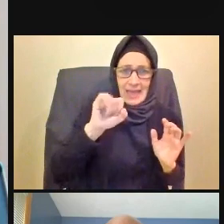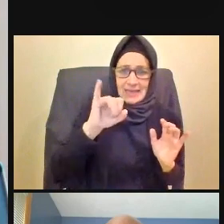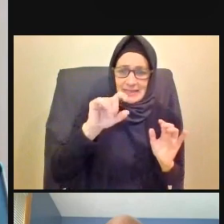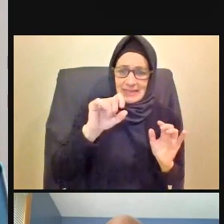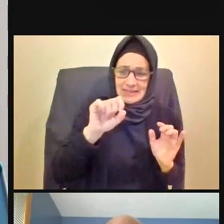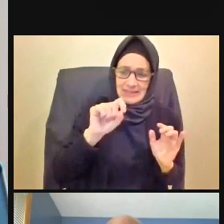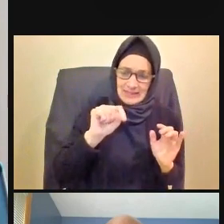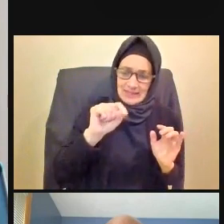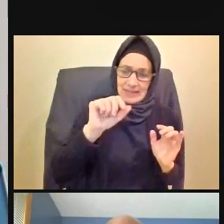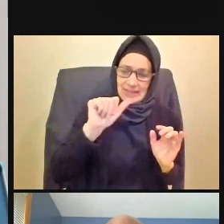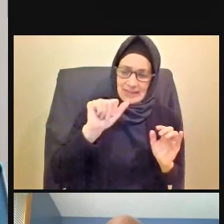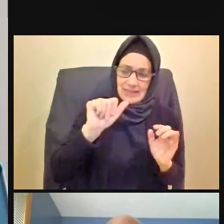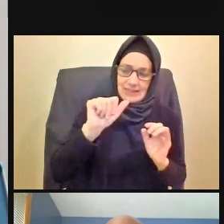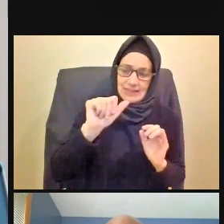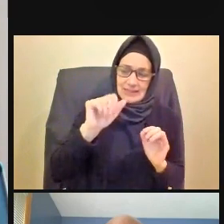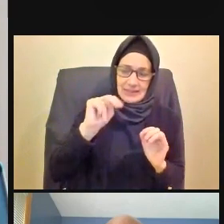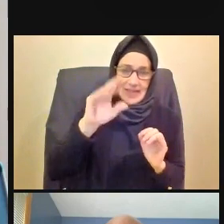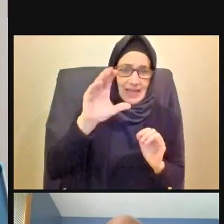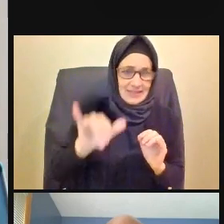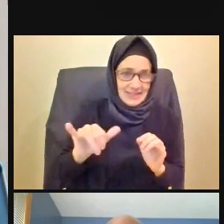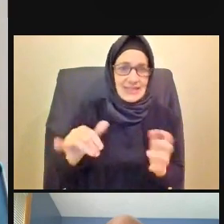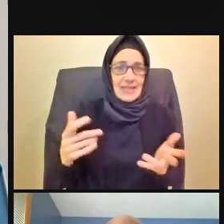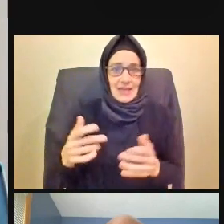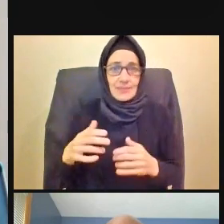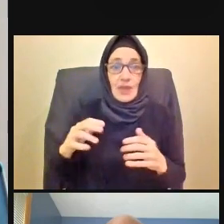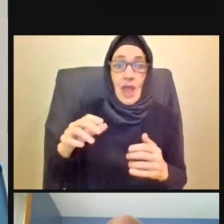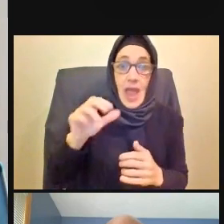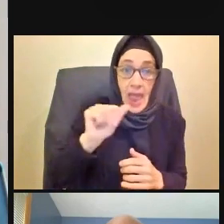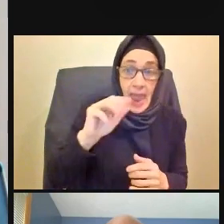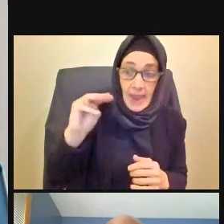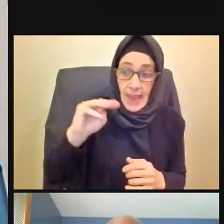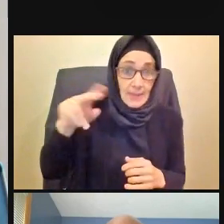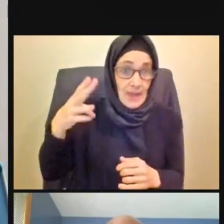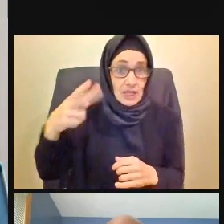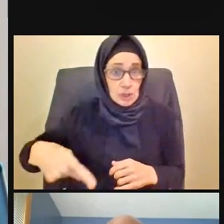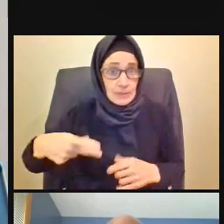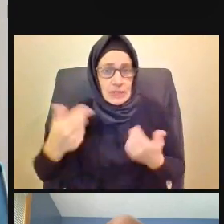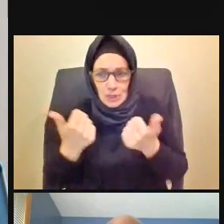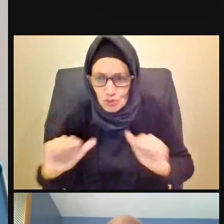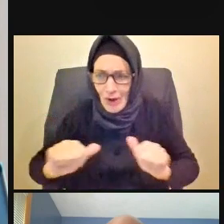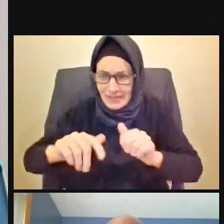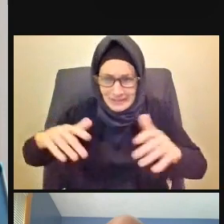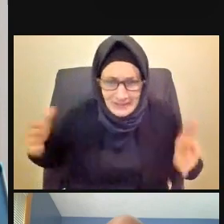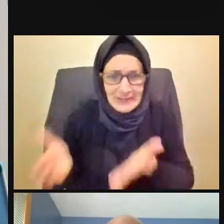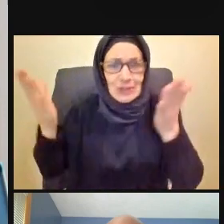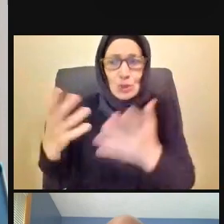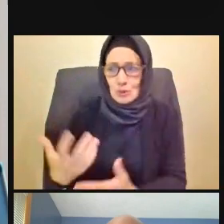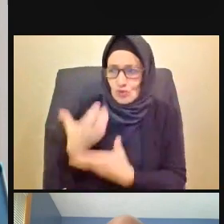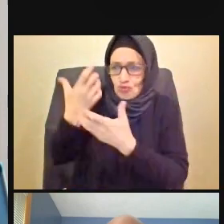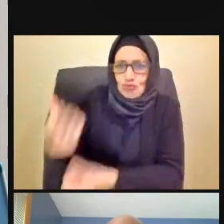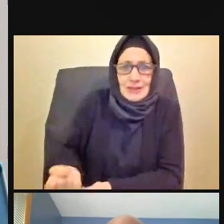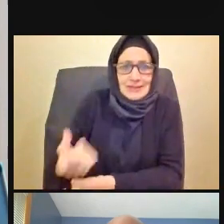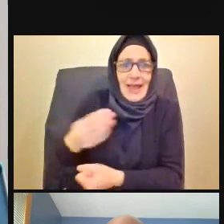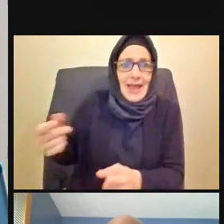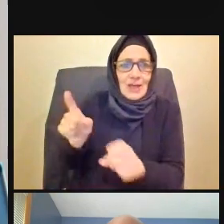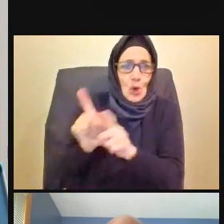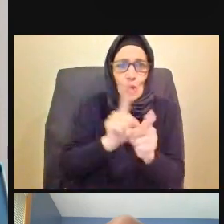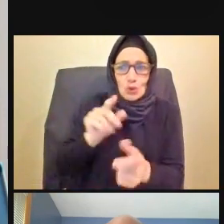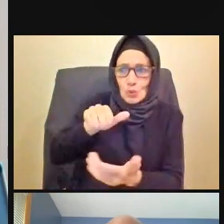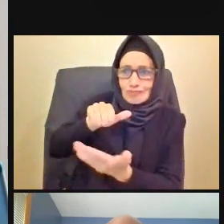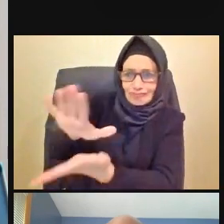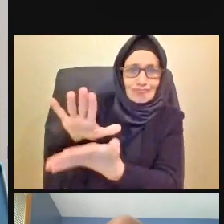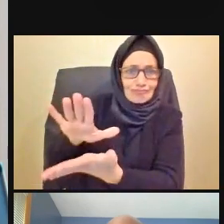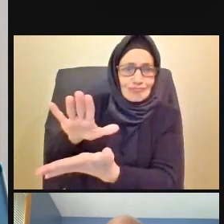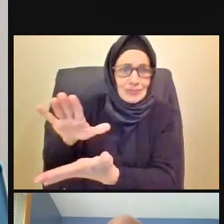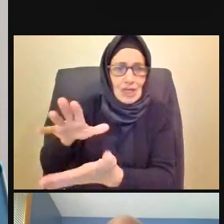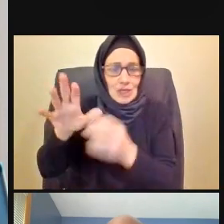people around promoting vaccines when we're still struggling to build trust or address the skepticism existing within underserved communities